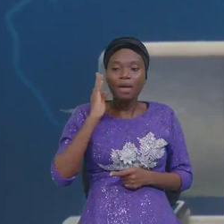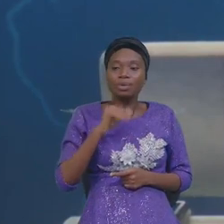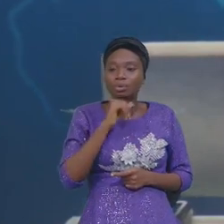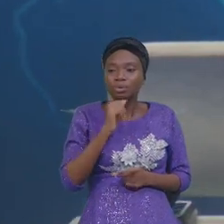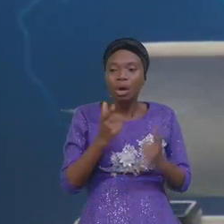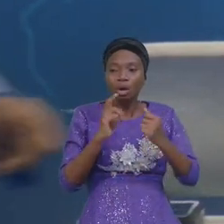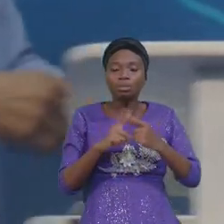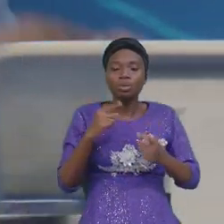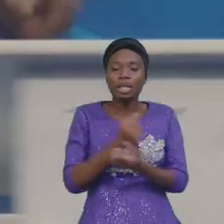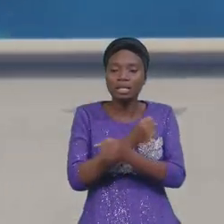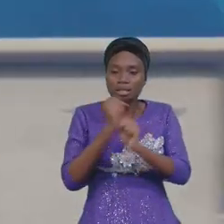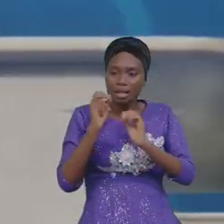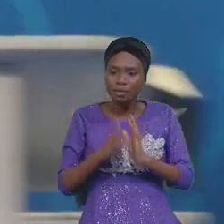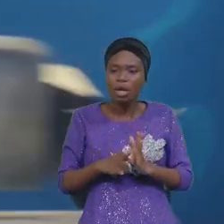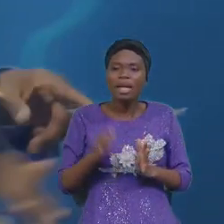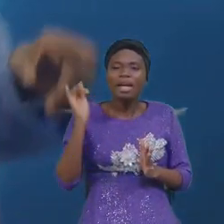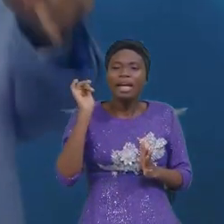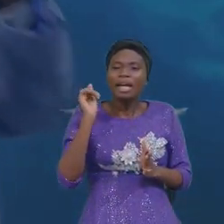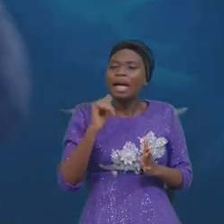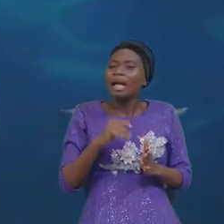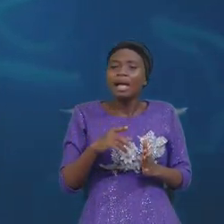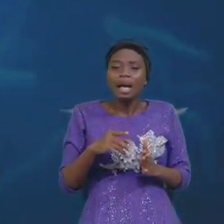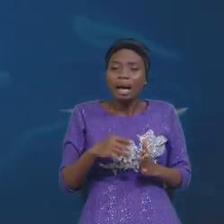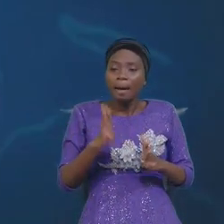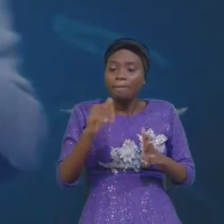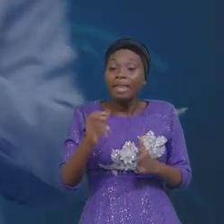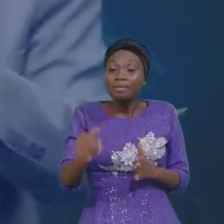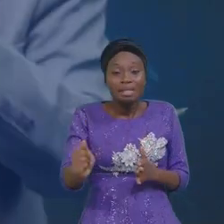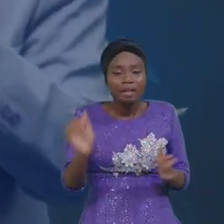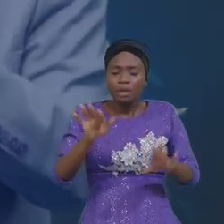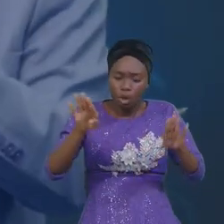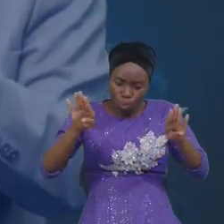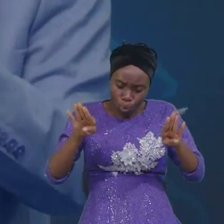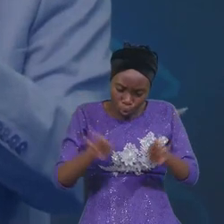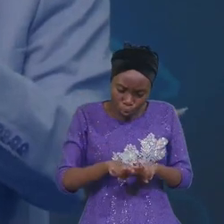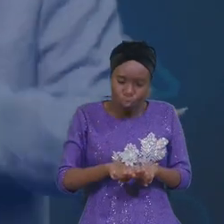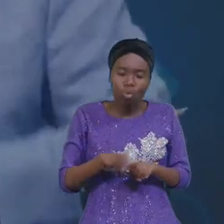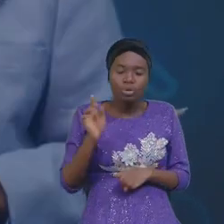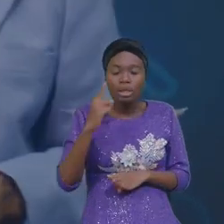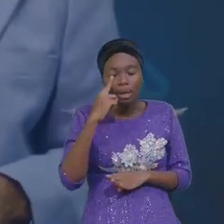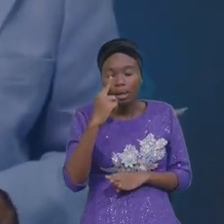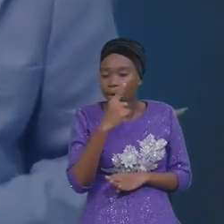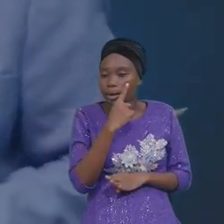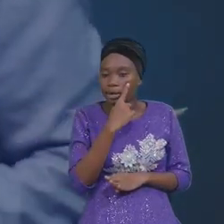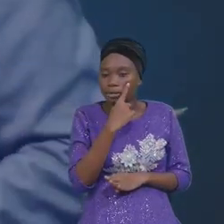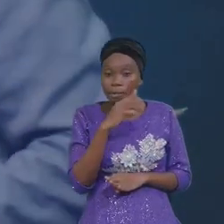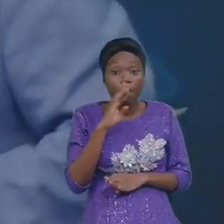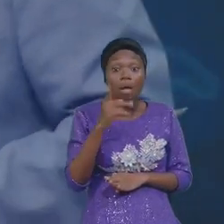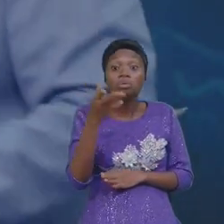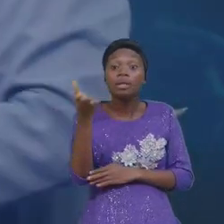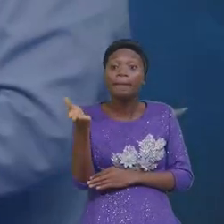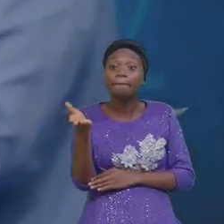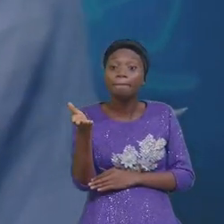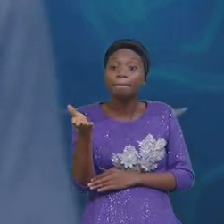the Savior. Deliberately, they close their eyes. Are you there? And